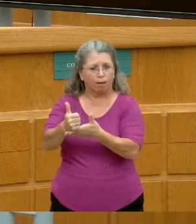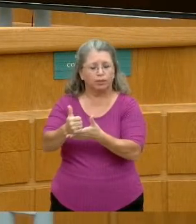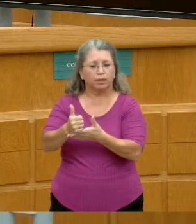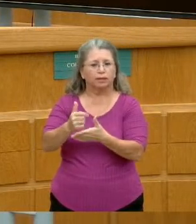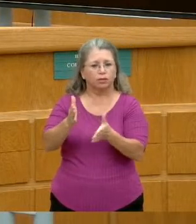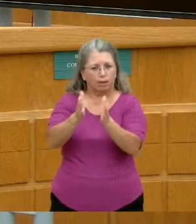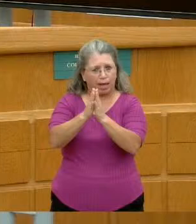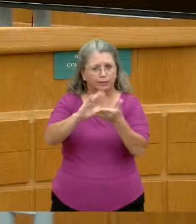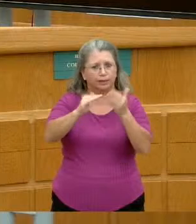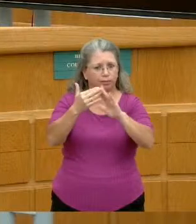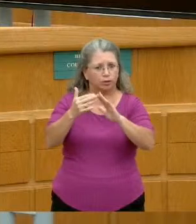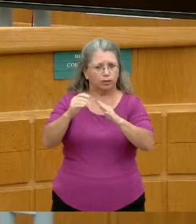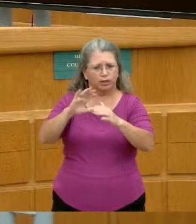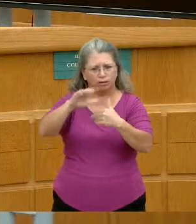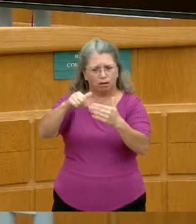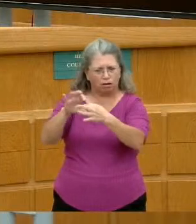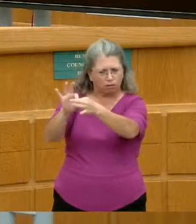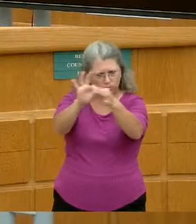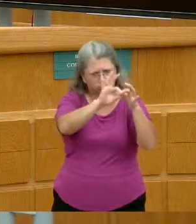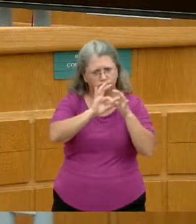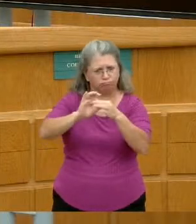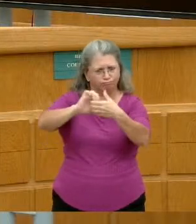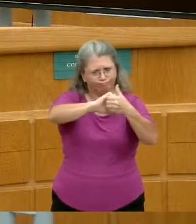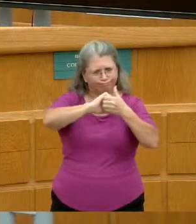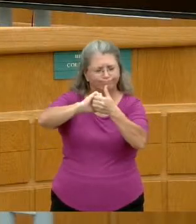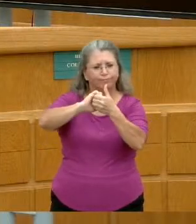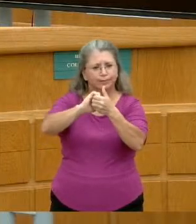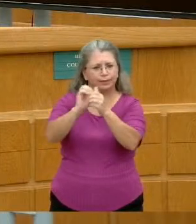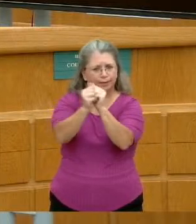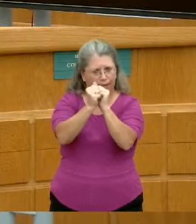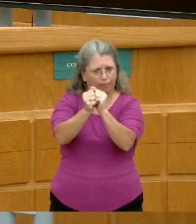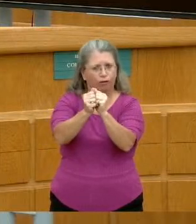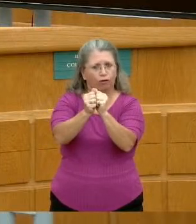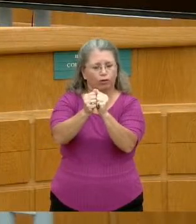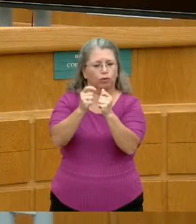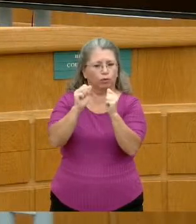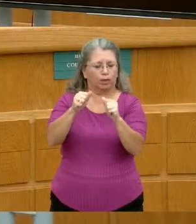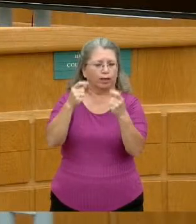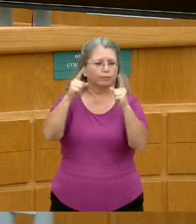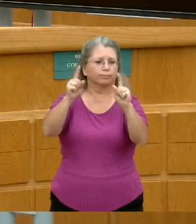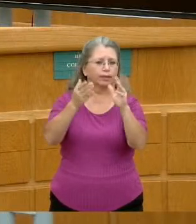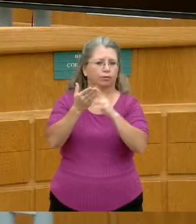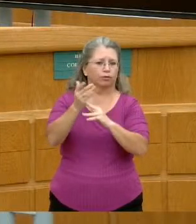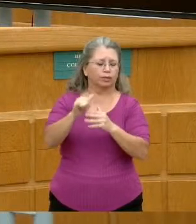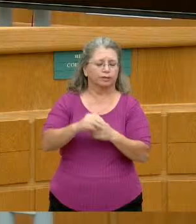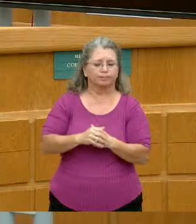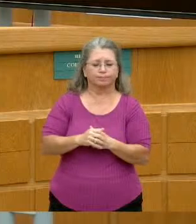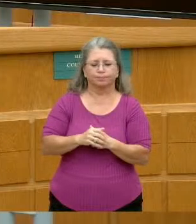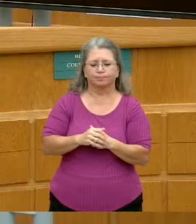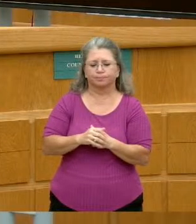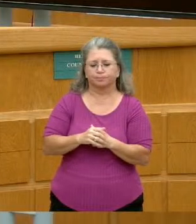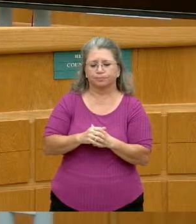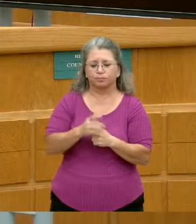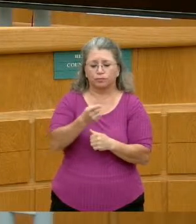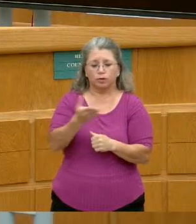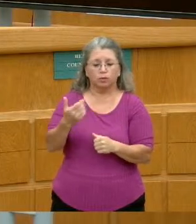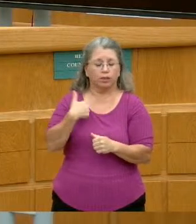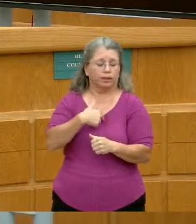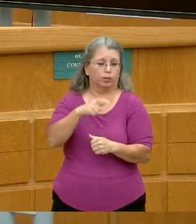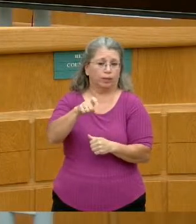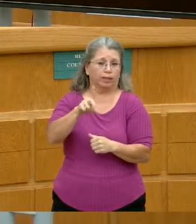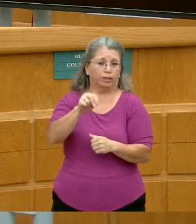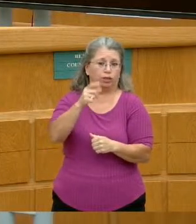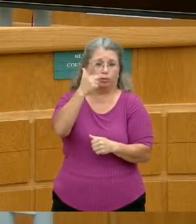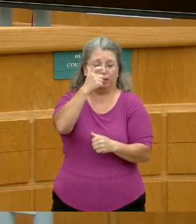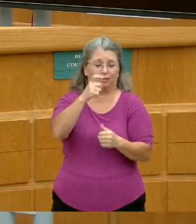let's get through this together. Now, one of the things that we had to do as a result of this explosion in cases